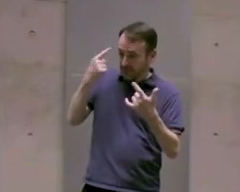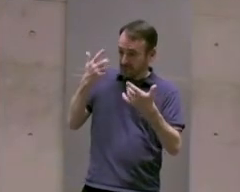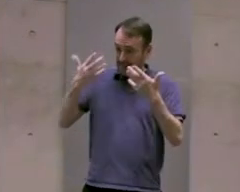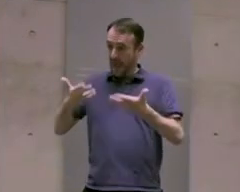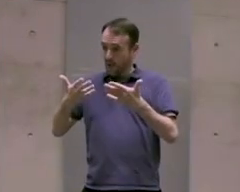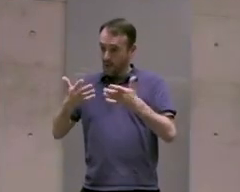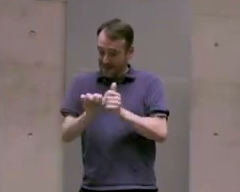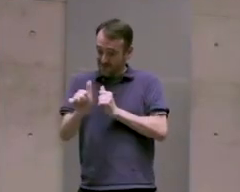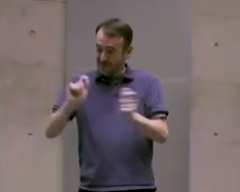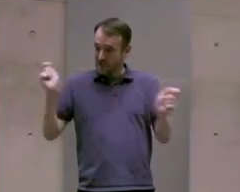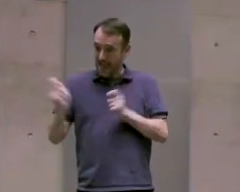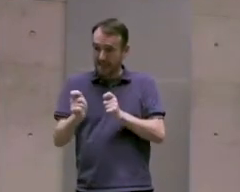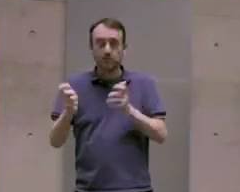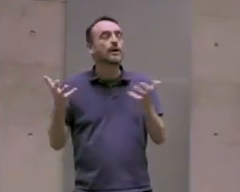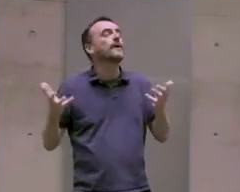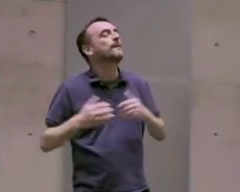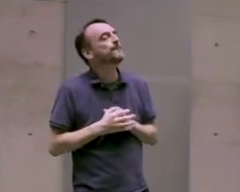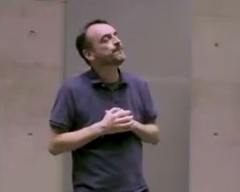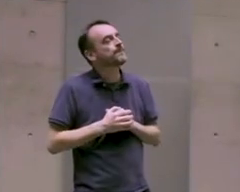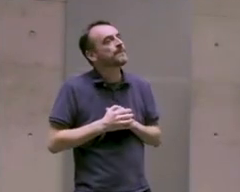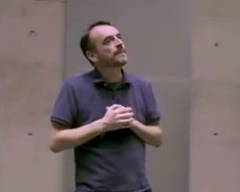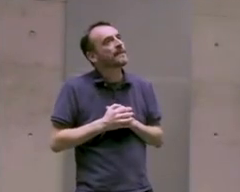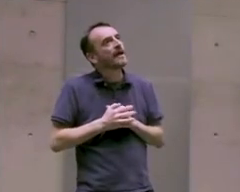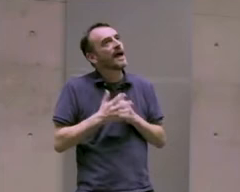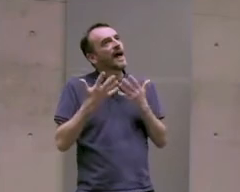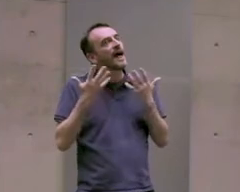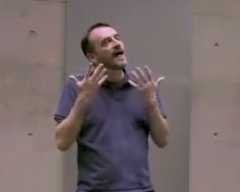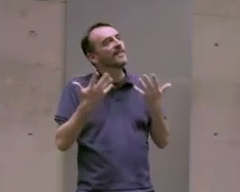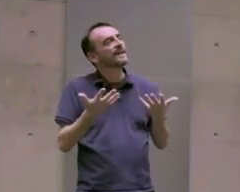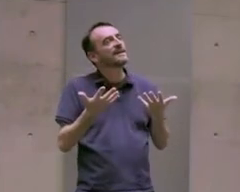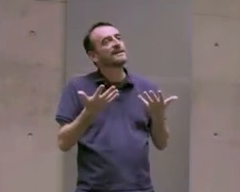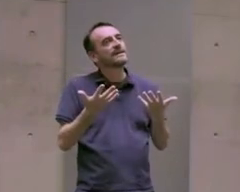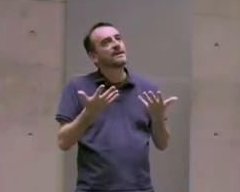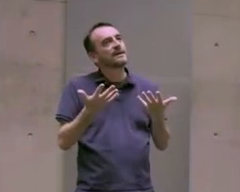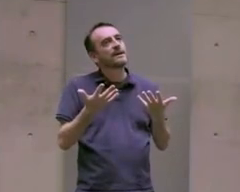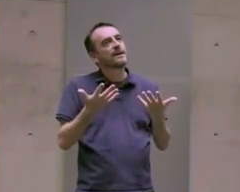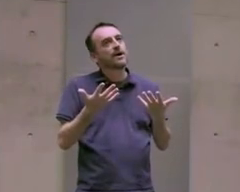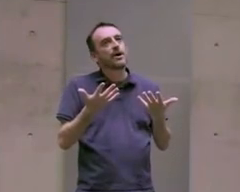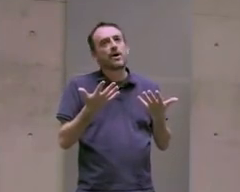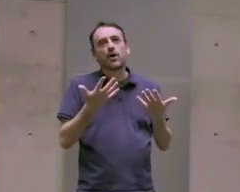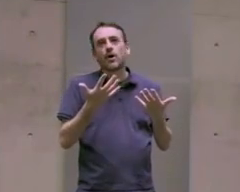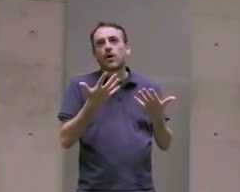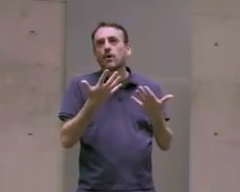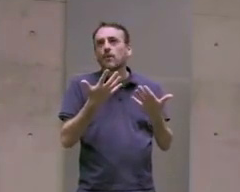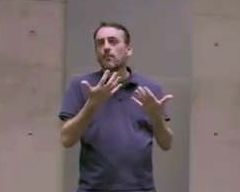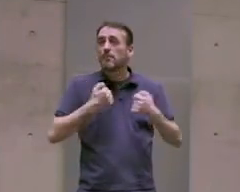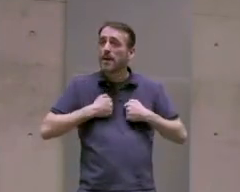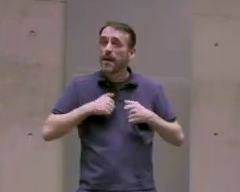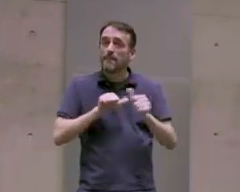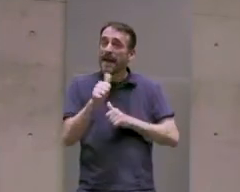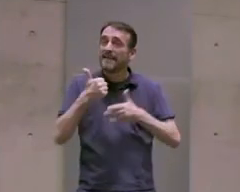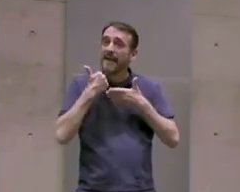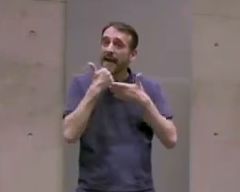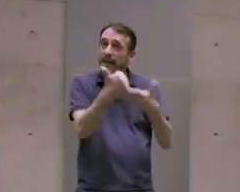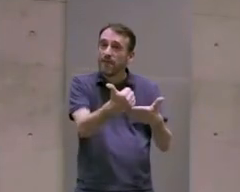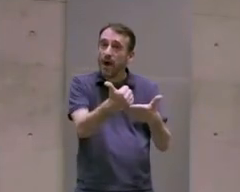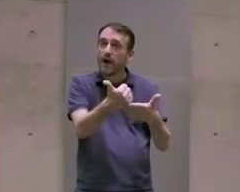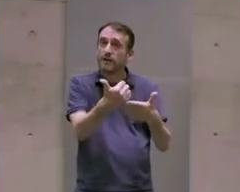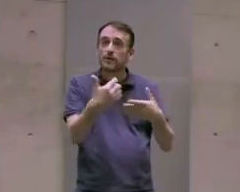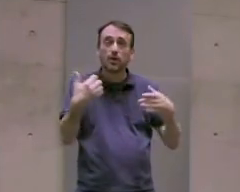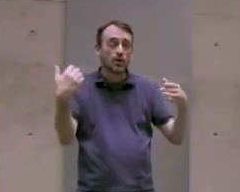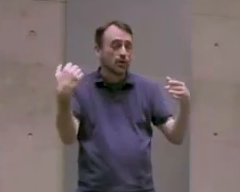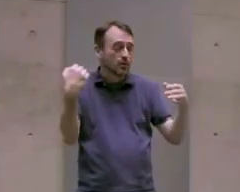I think definitely the do the thing. I think the best bit of advice I got was do a thing you can do that